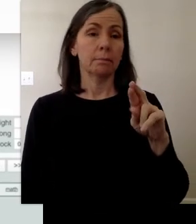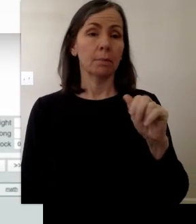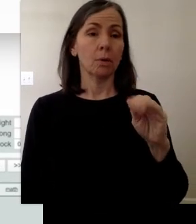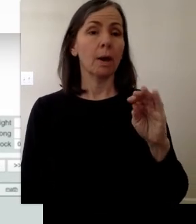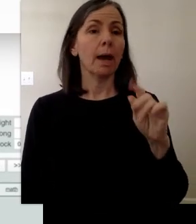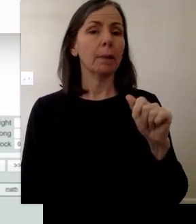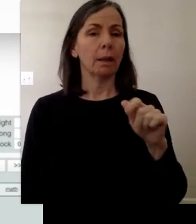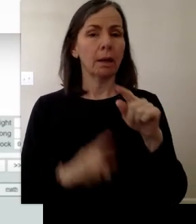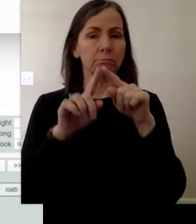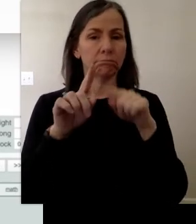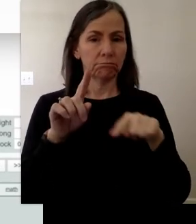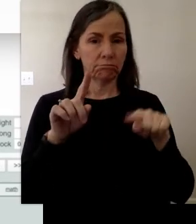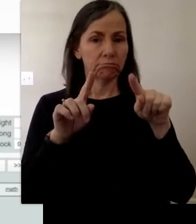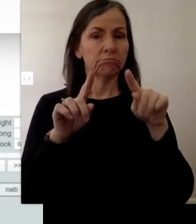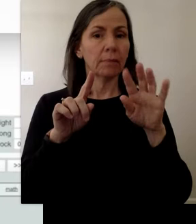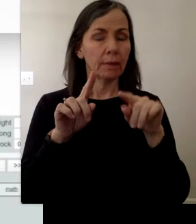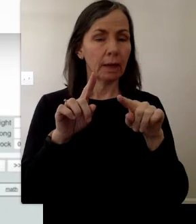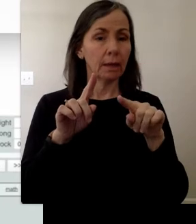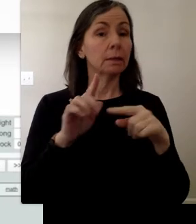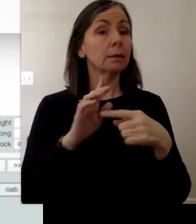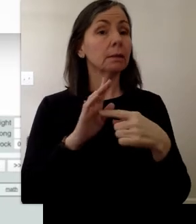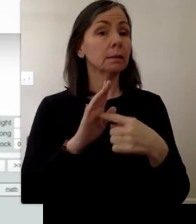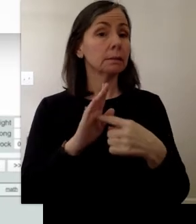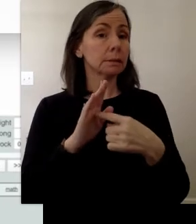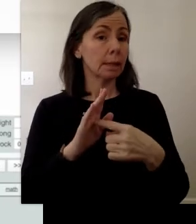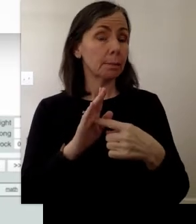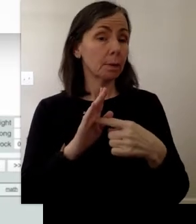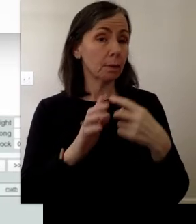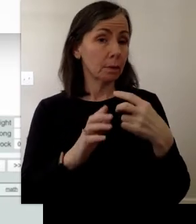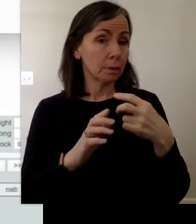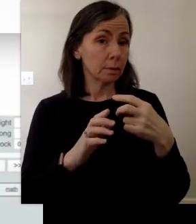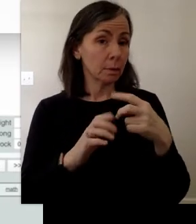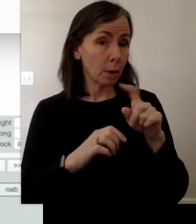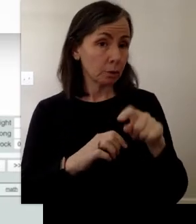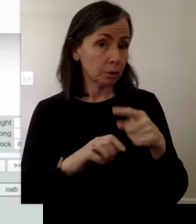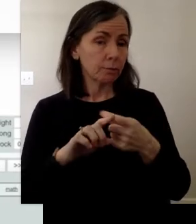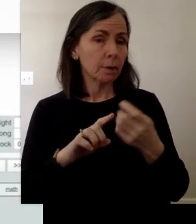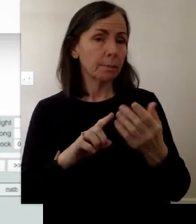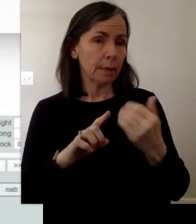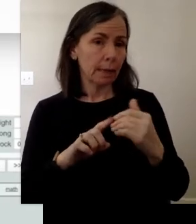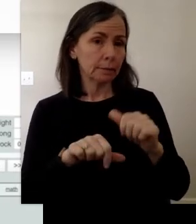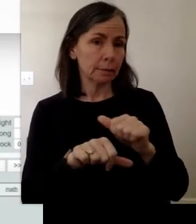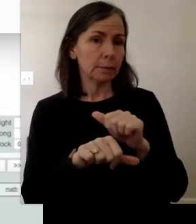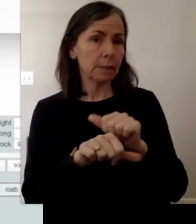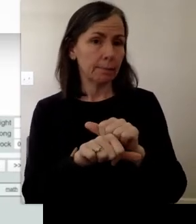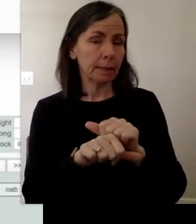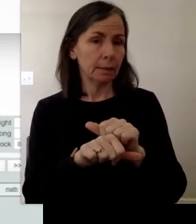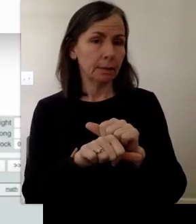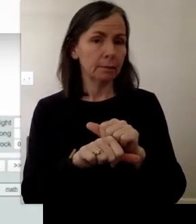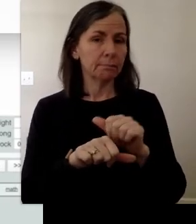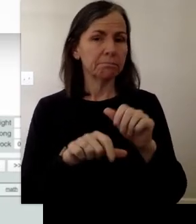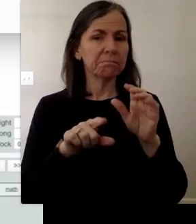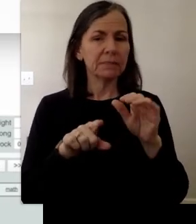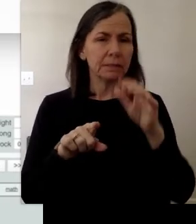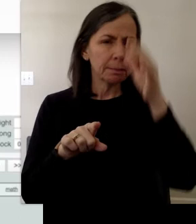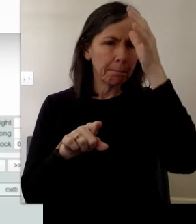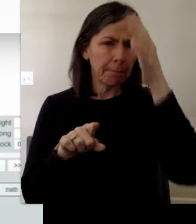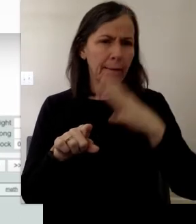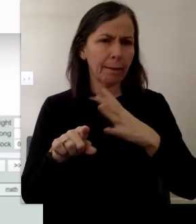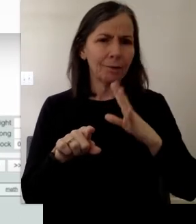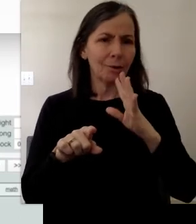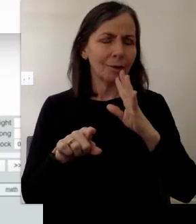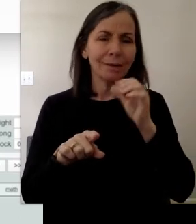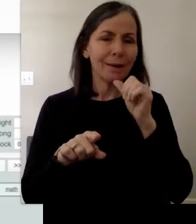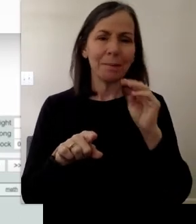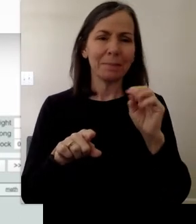This is an example problem from your next assignment, and I'm just going to demonstrate how to do it just in case you get to it and you get